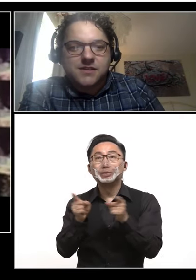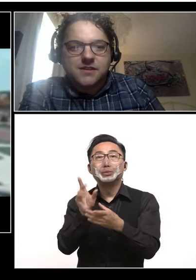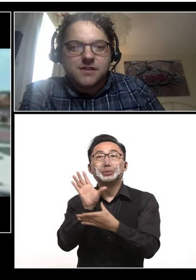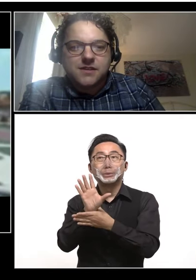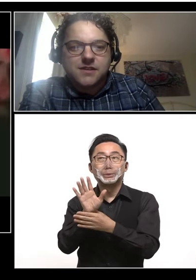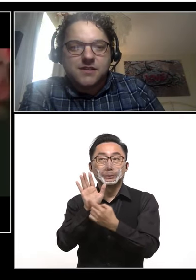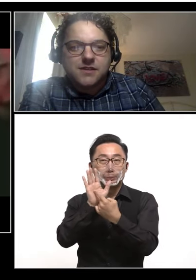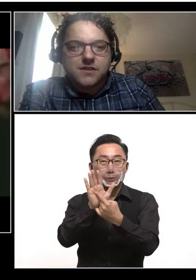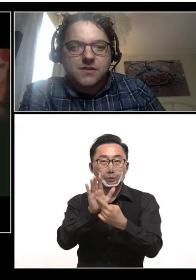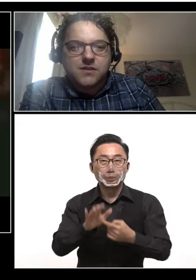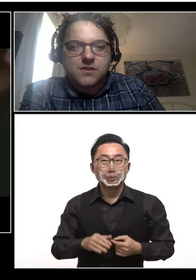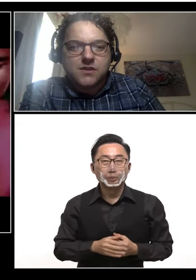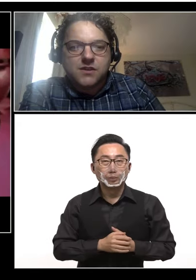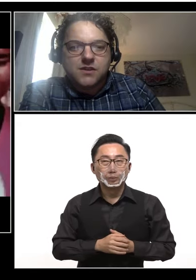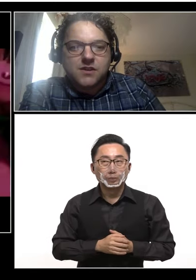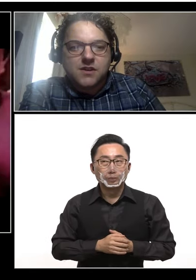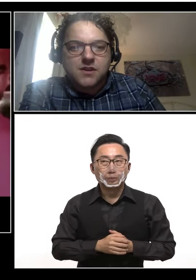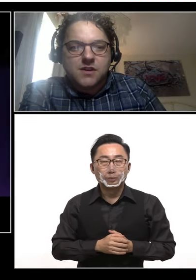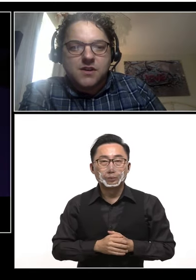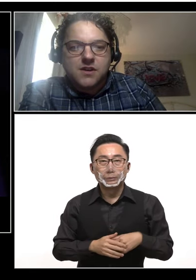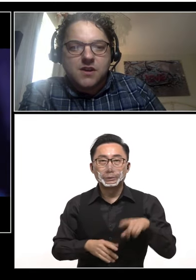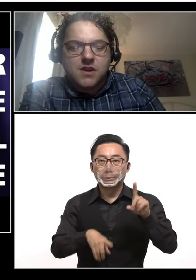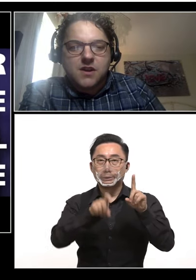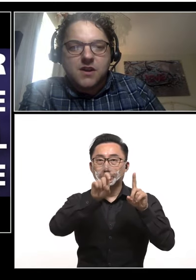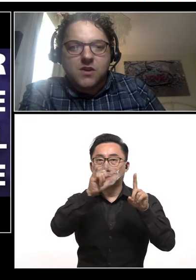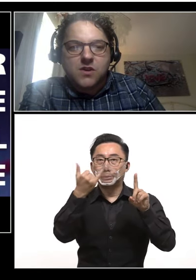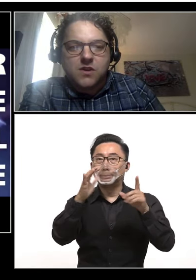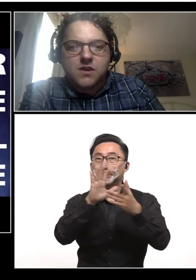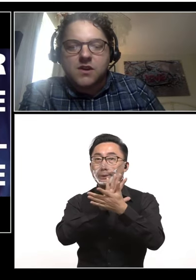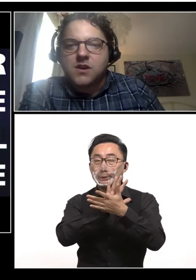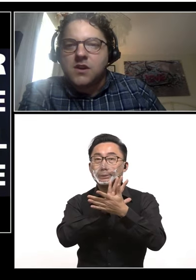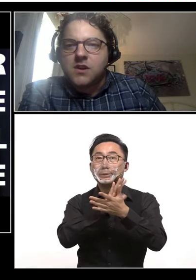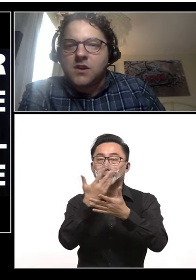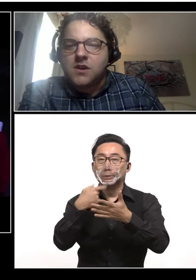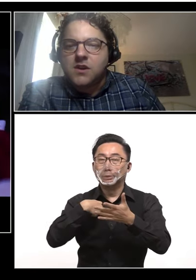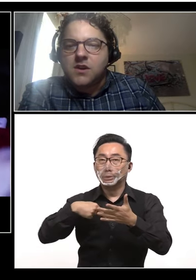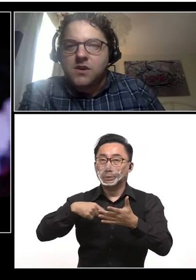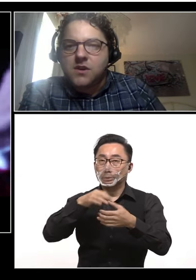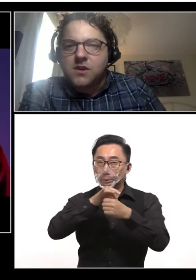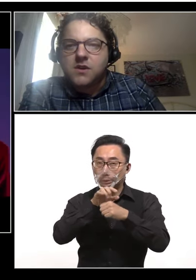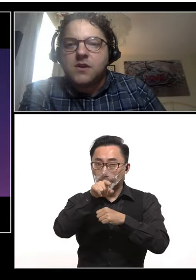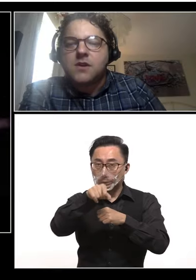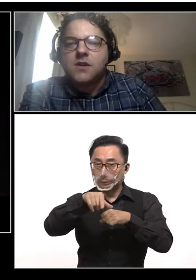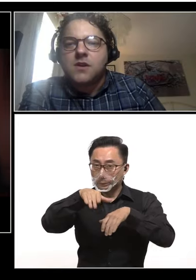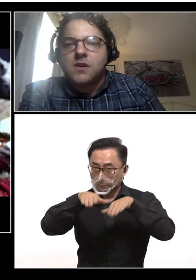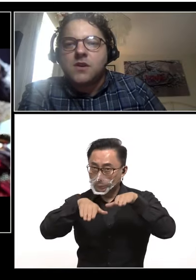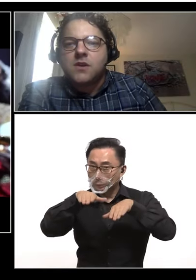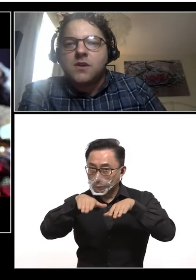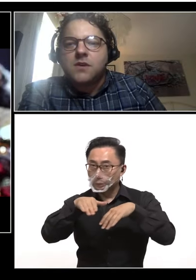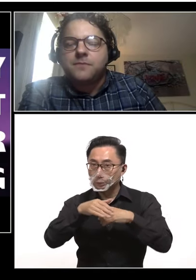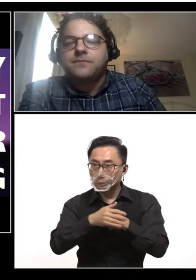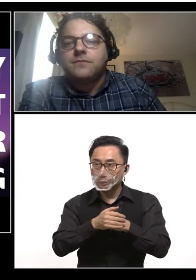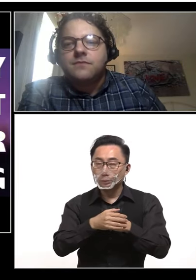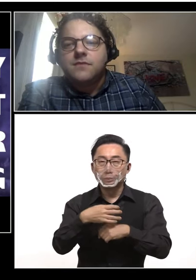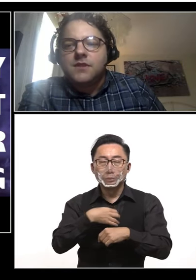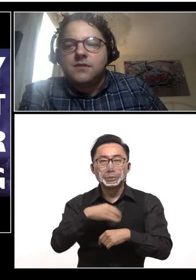In 1965, my country was just like yours. Khmer people were full of hope and the future looked bright.